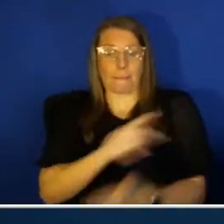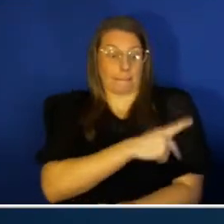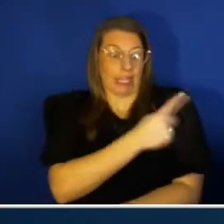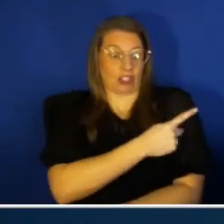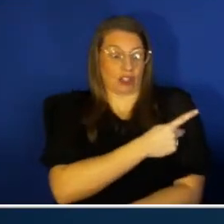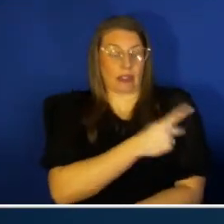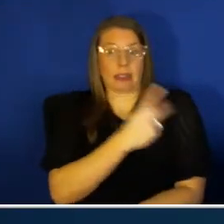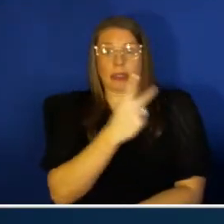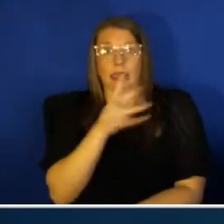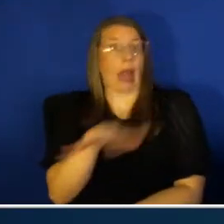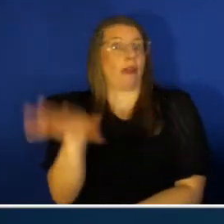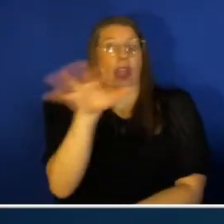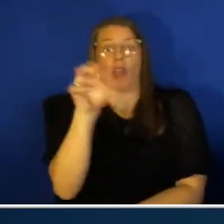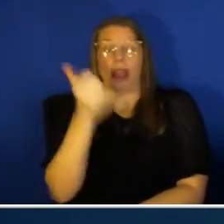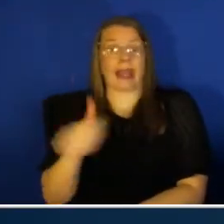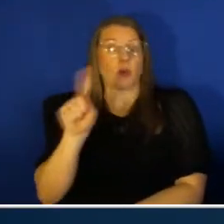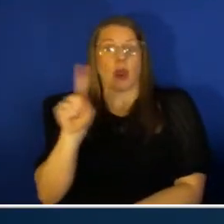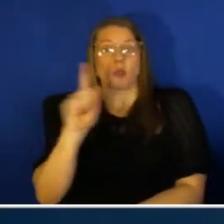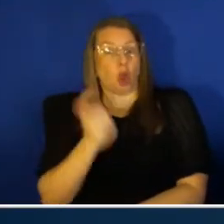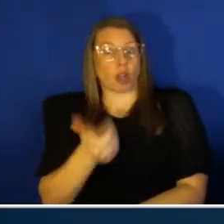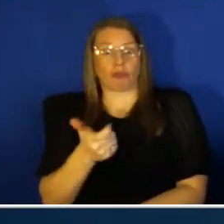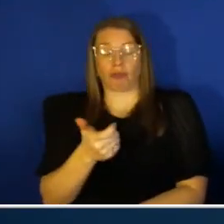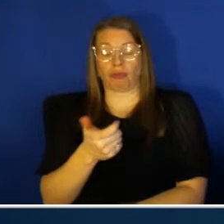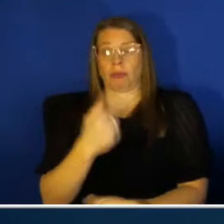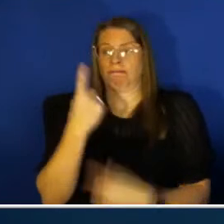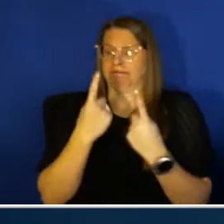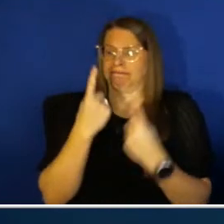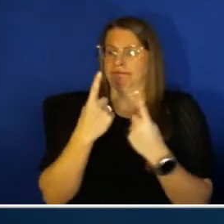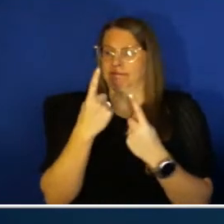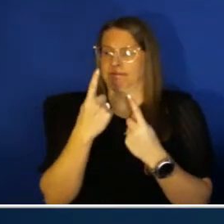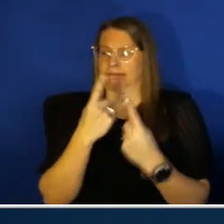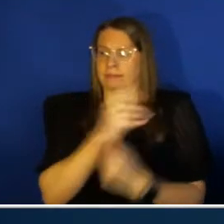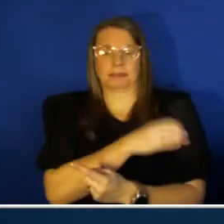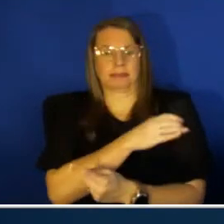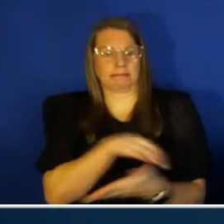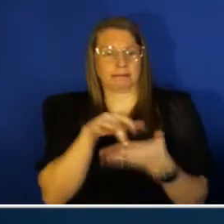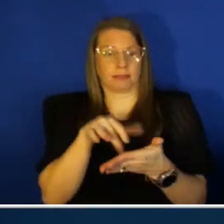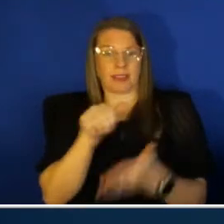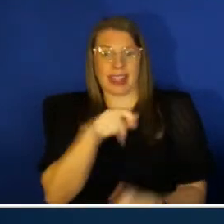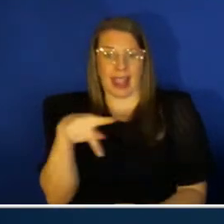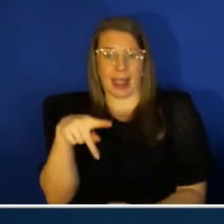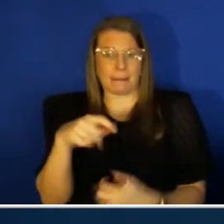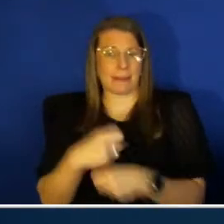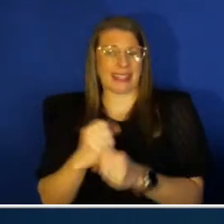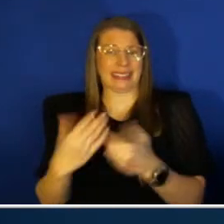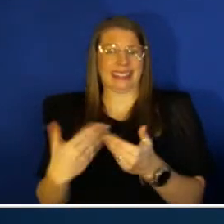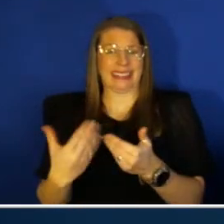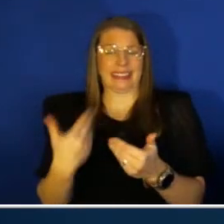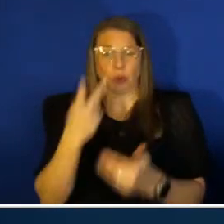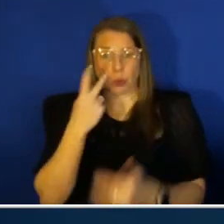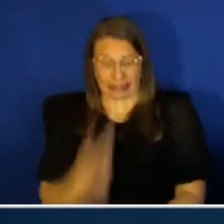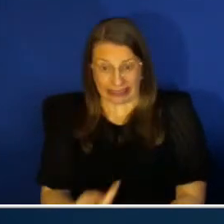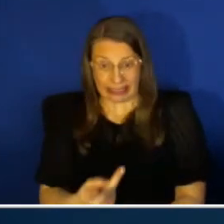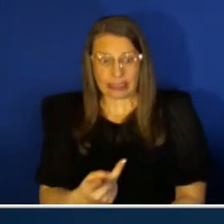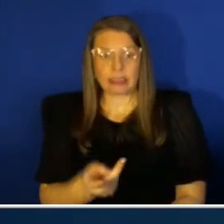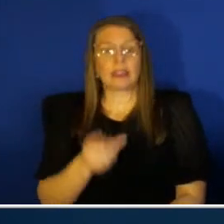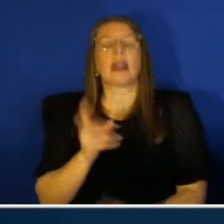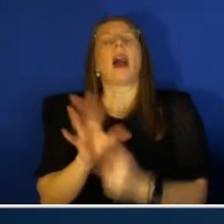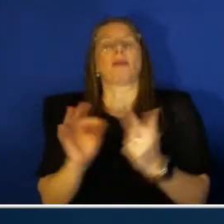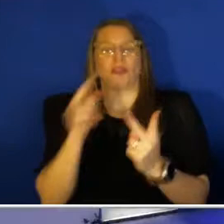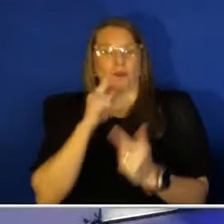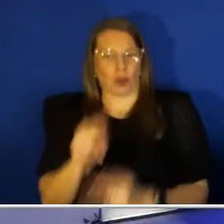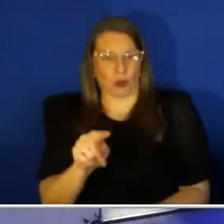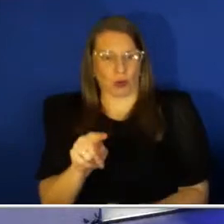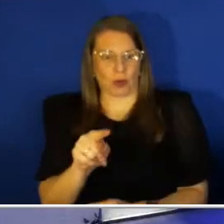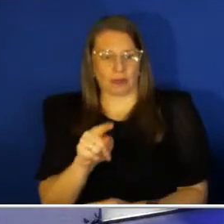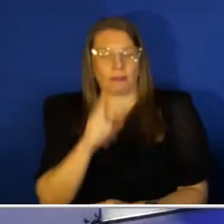there anywhere watching this and they're wondering clinical trials, this app really makes it easy to see if that's an option for your treatment. And remind